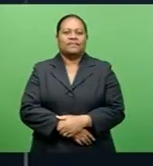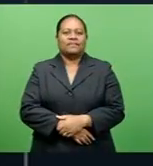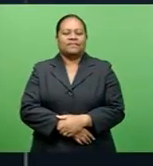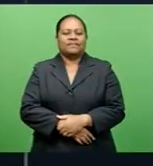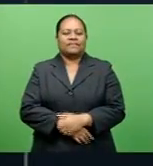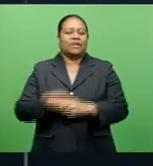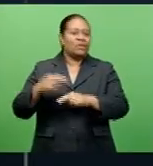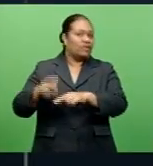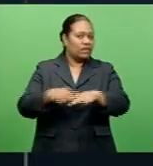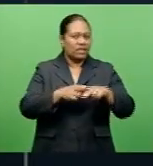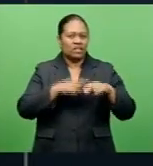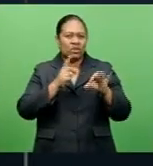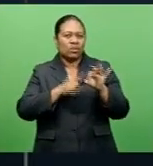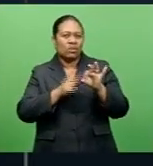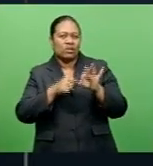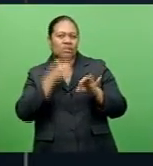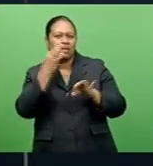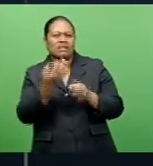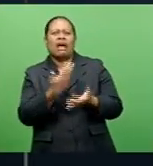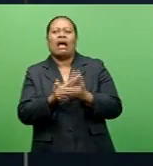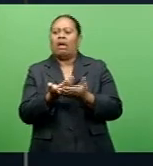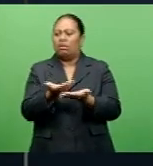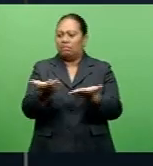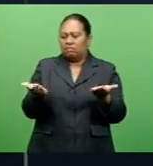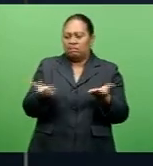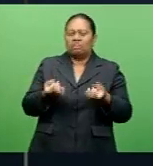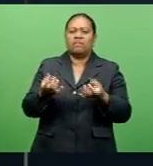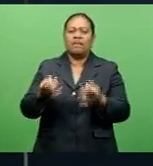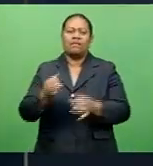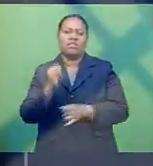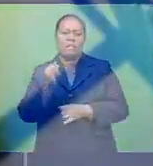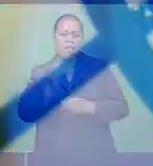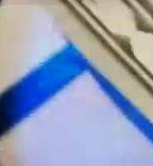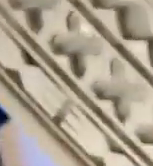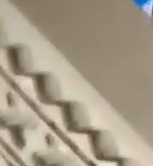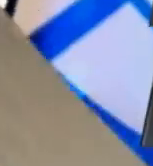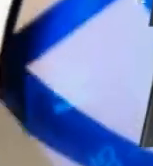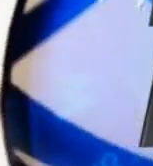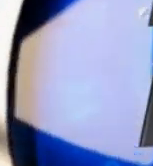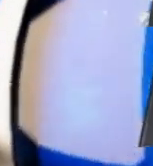In Fijian Pulse, we ask, how have you prepared for the bad weather?